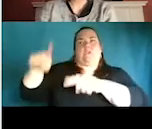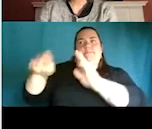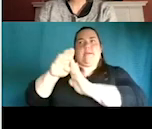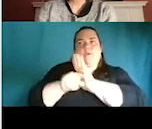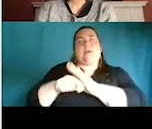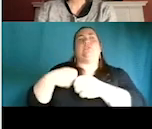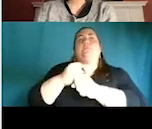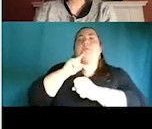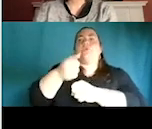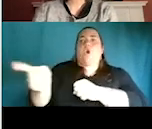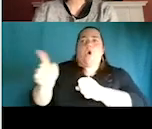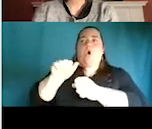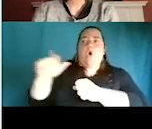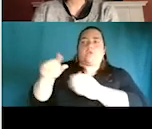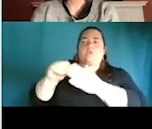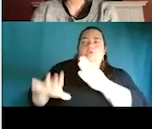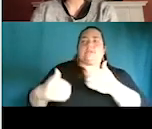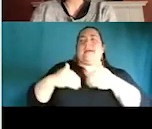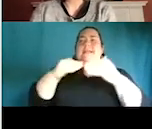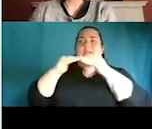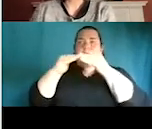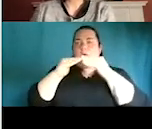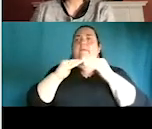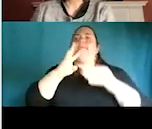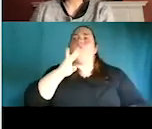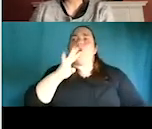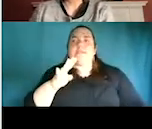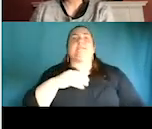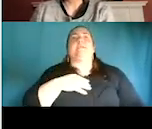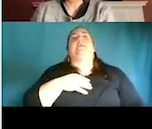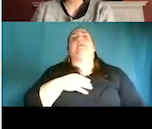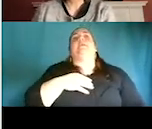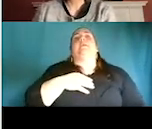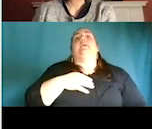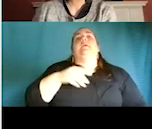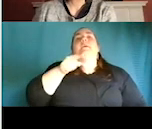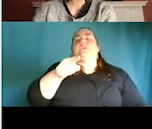voice, and she fostered a sense of collaboration and support.